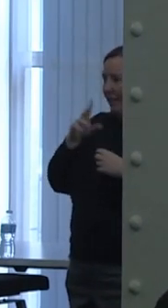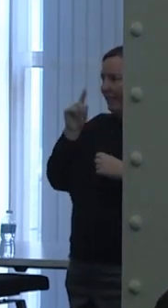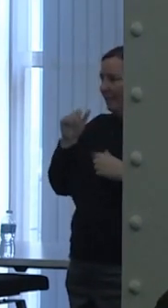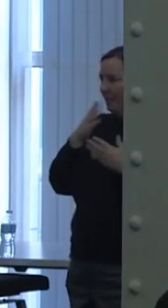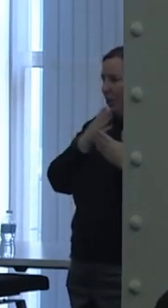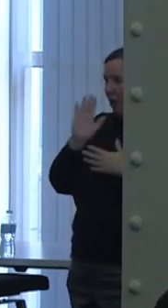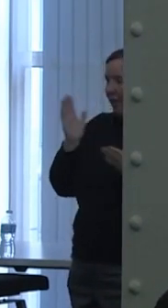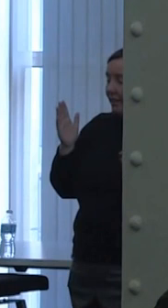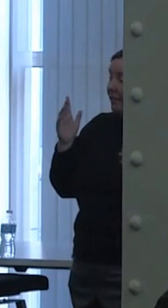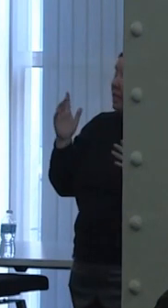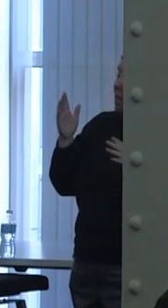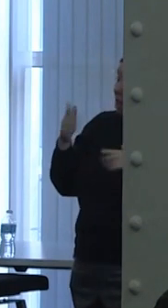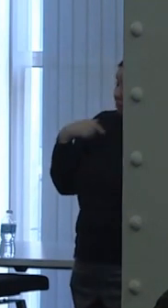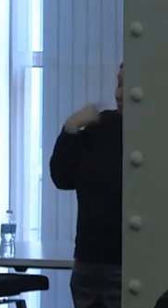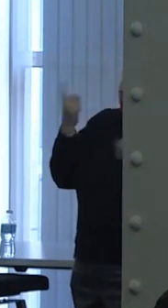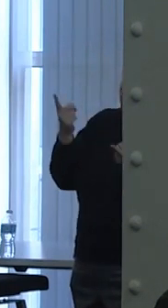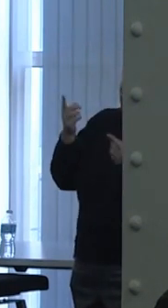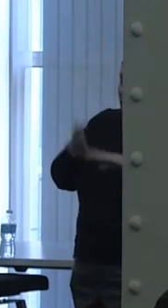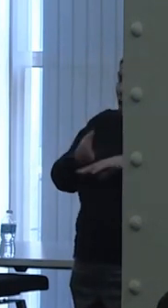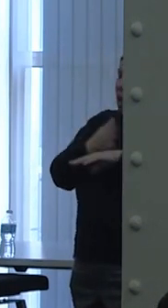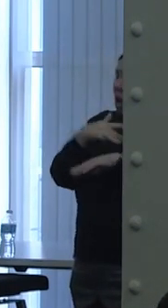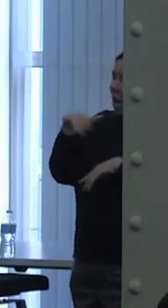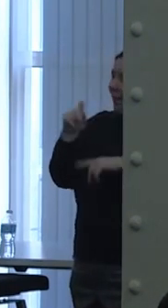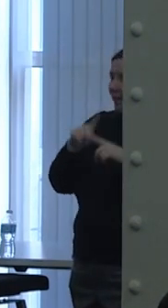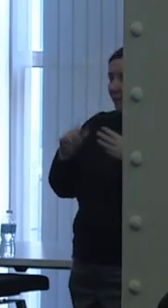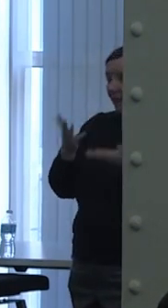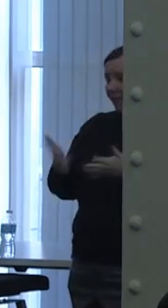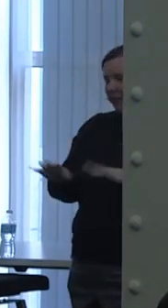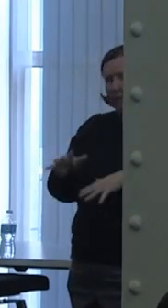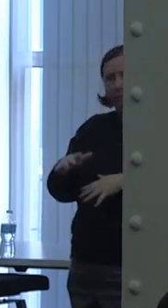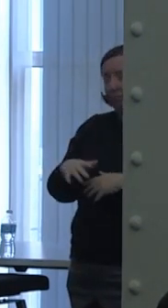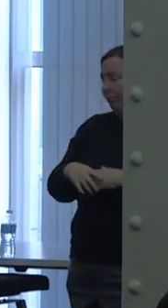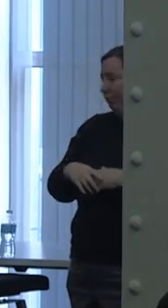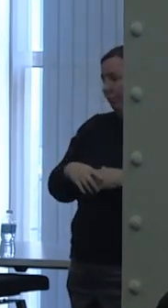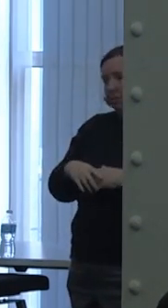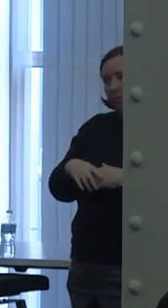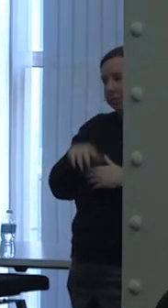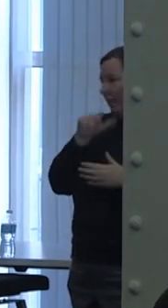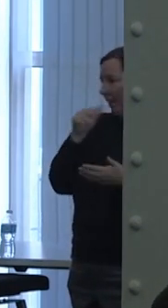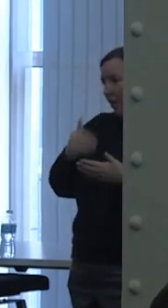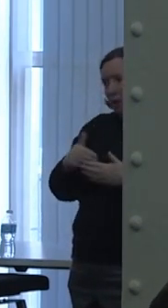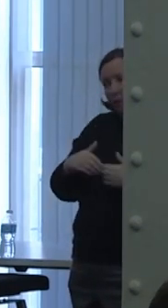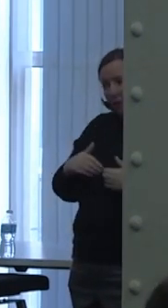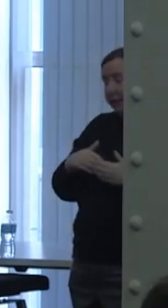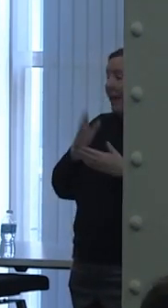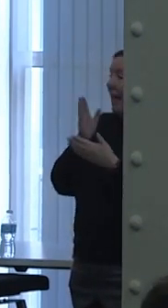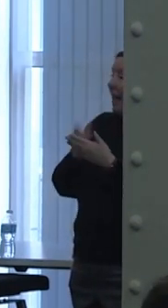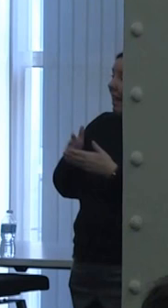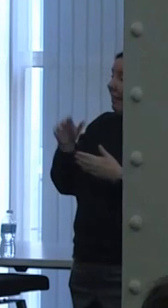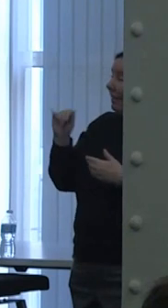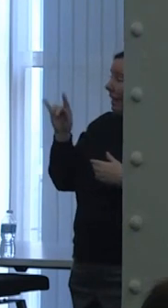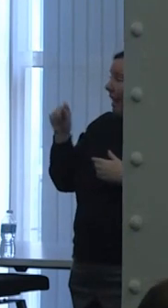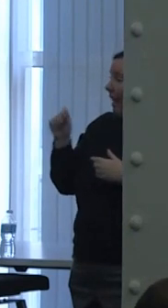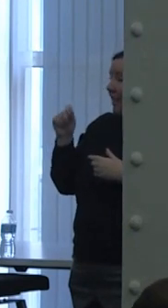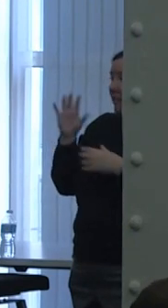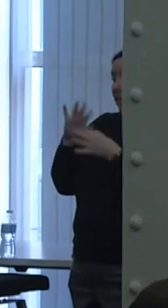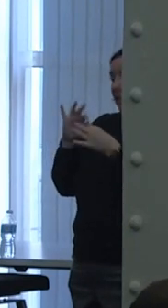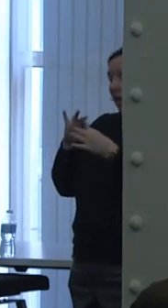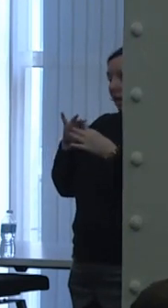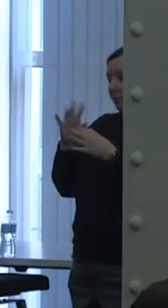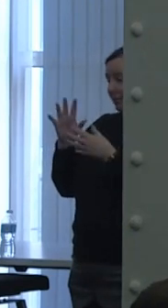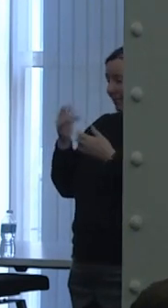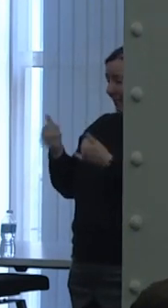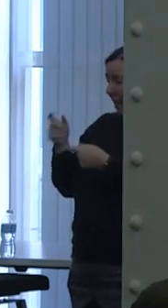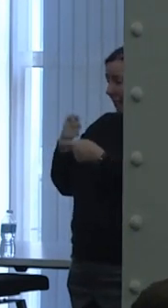say we've come a long way since then, we still have so far to go. Anti-AIDS rhetoric has basically been copied and